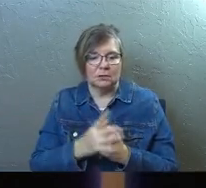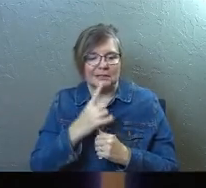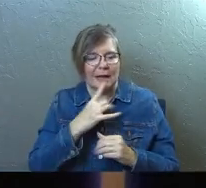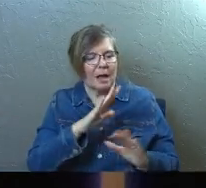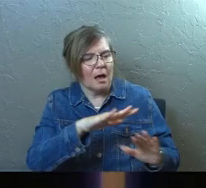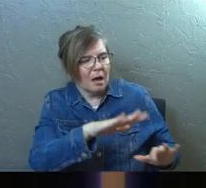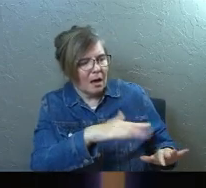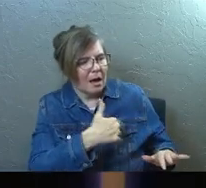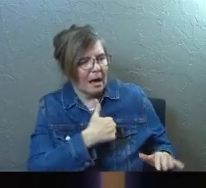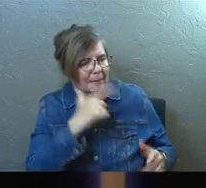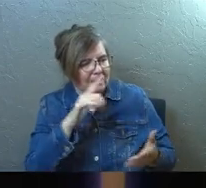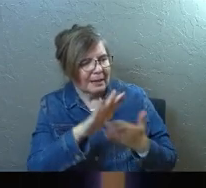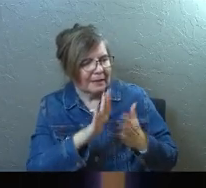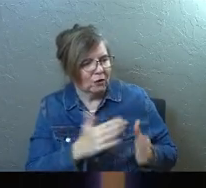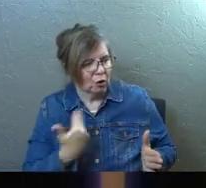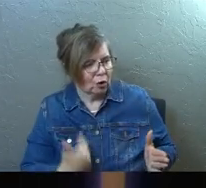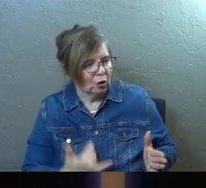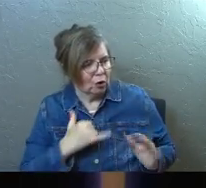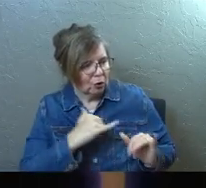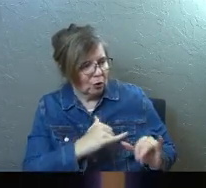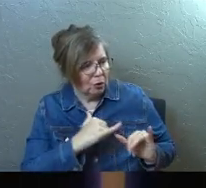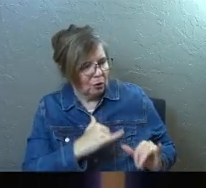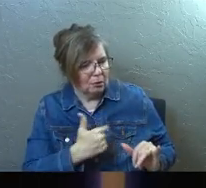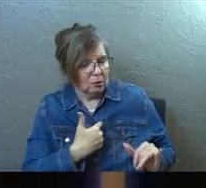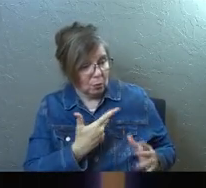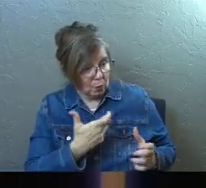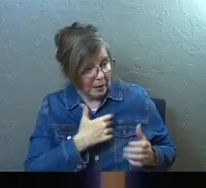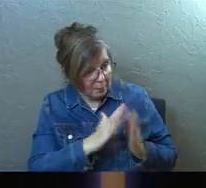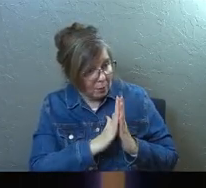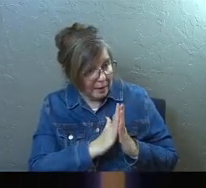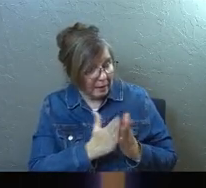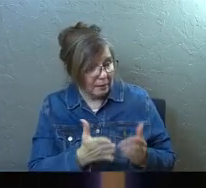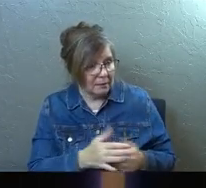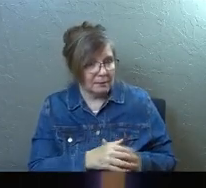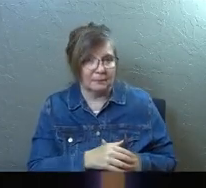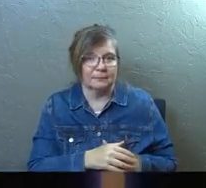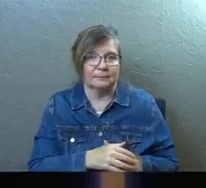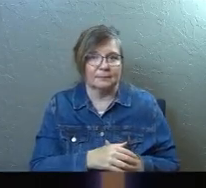she says, "Hey, I'm a believer." She's like, "You want to pray?"